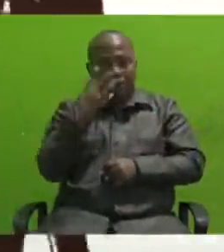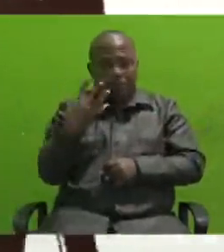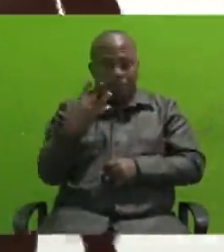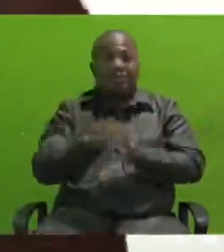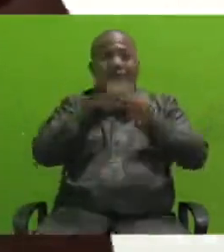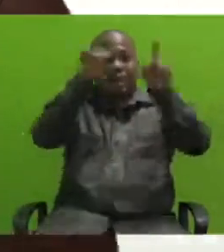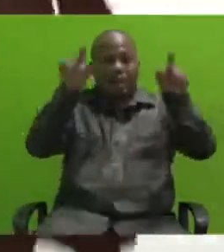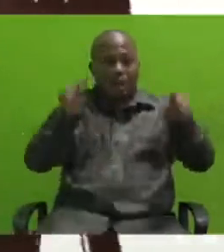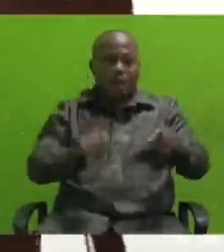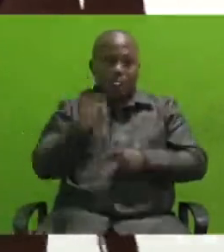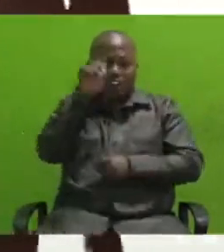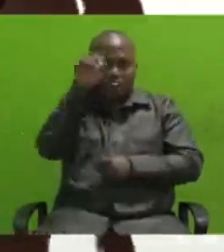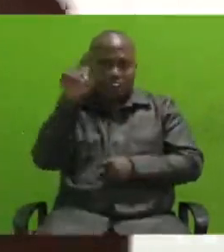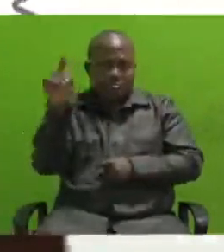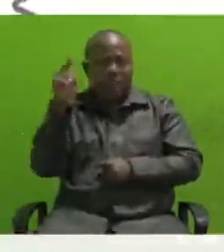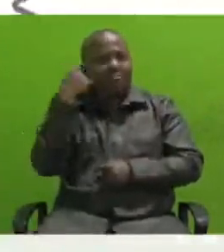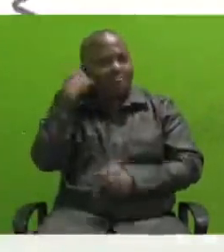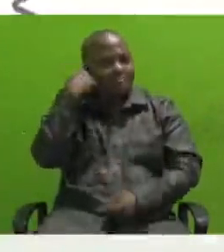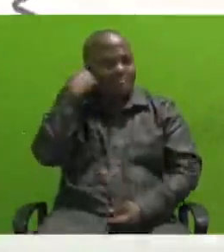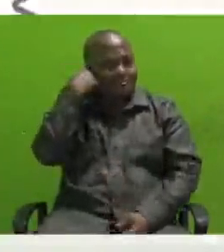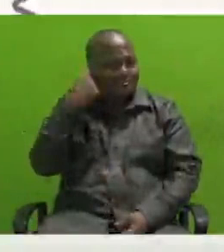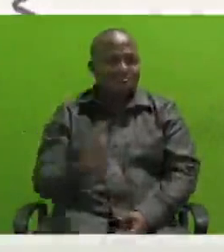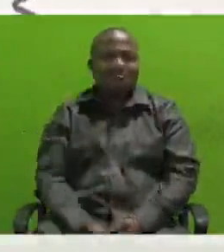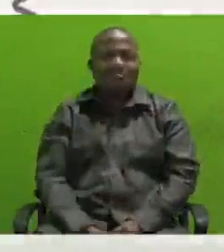But this thing squared.